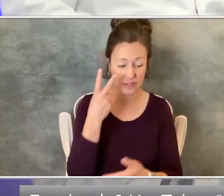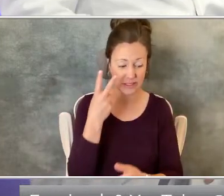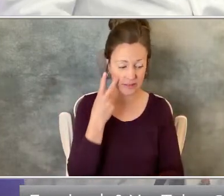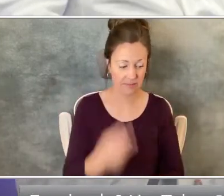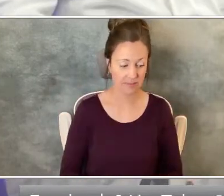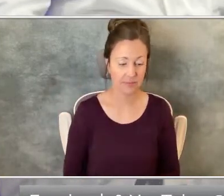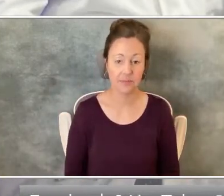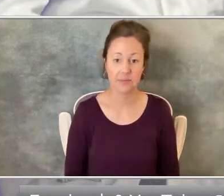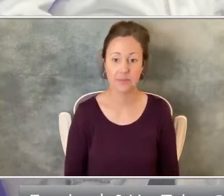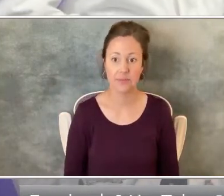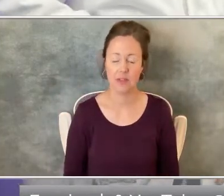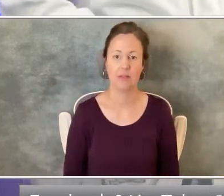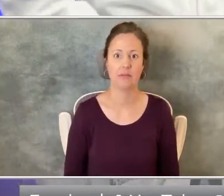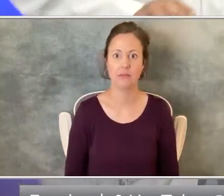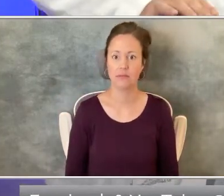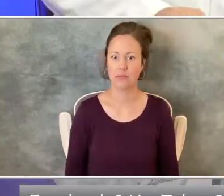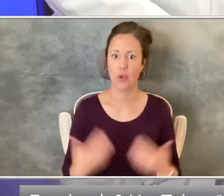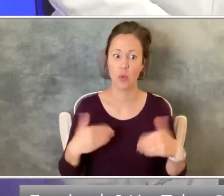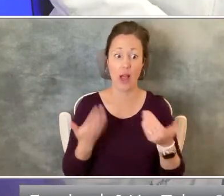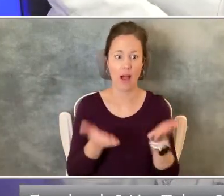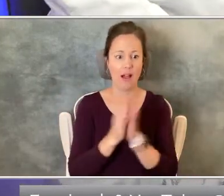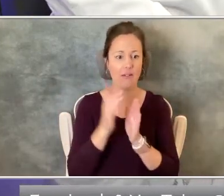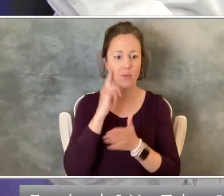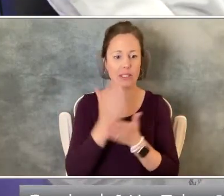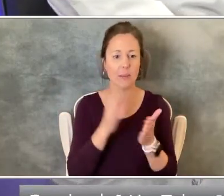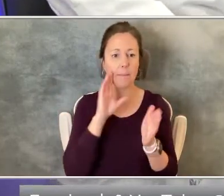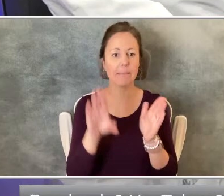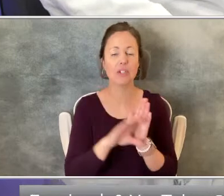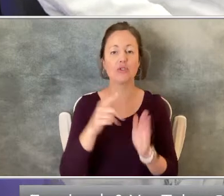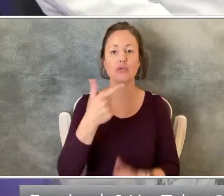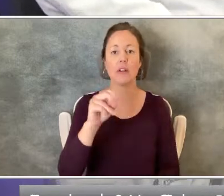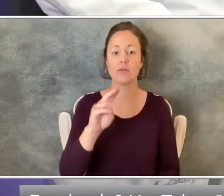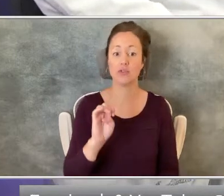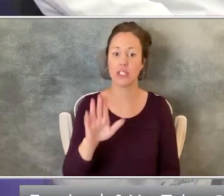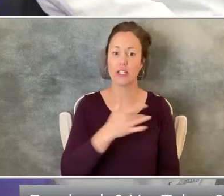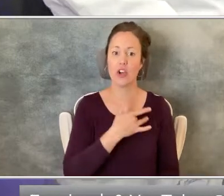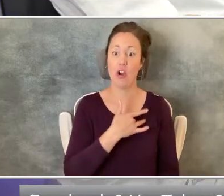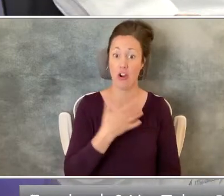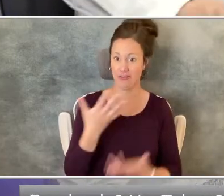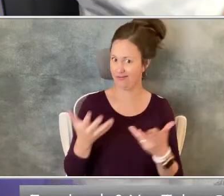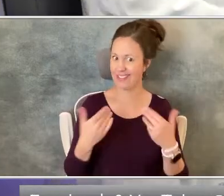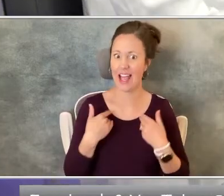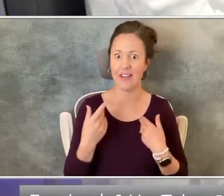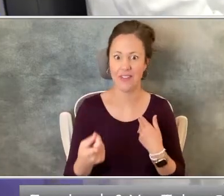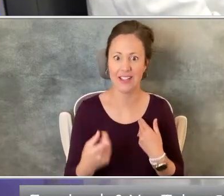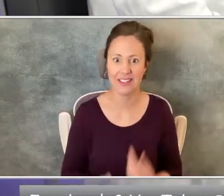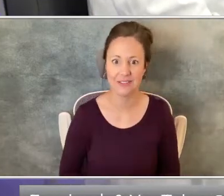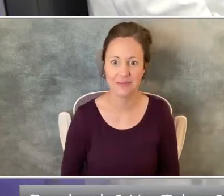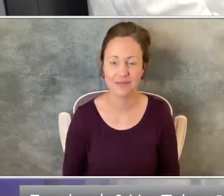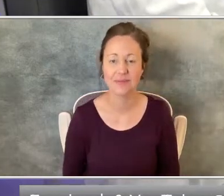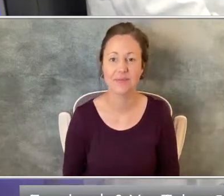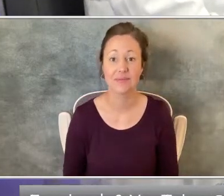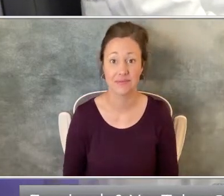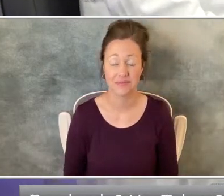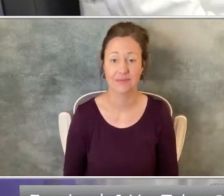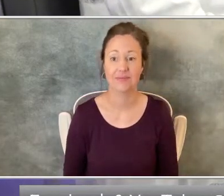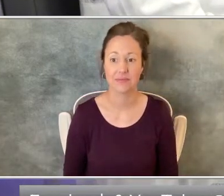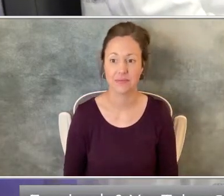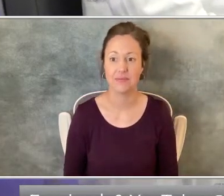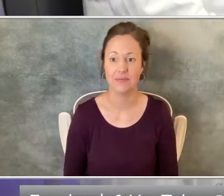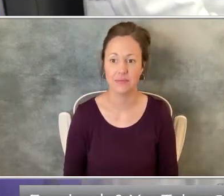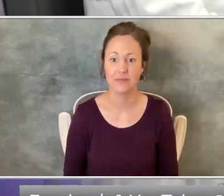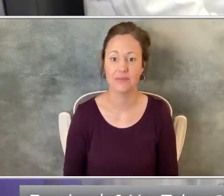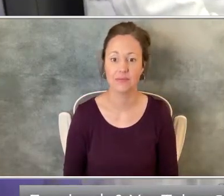wild. I asked for some images of Gene's heart, and boy, I got them. For a normal